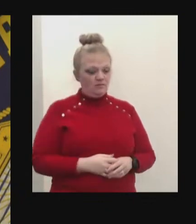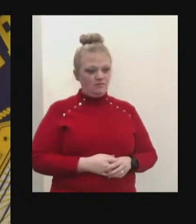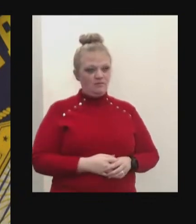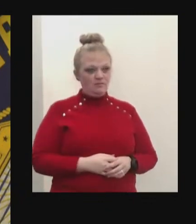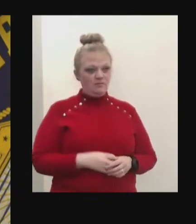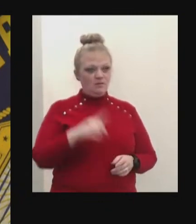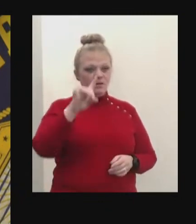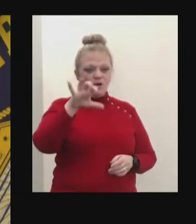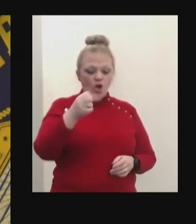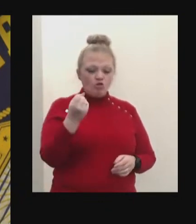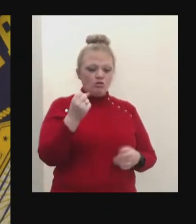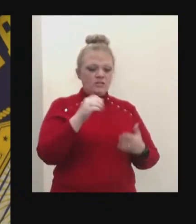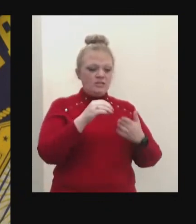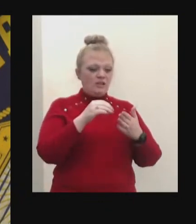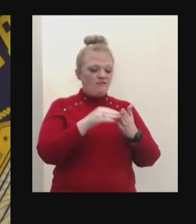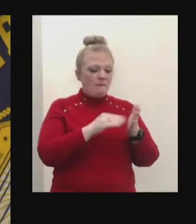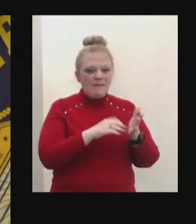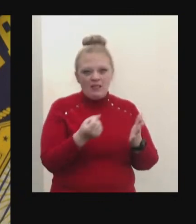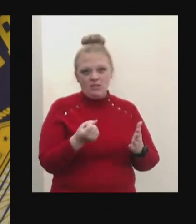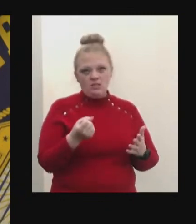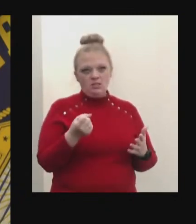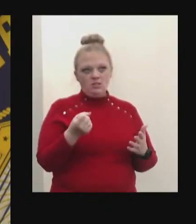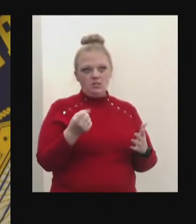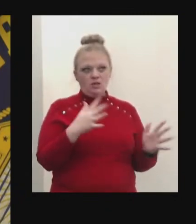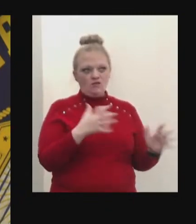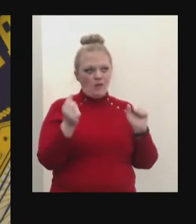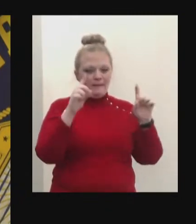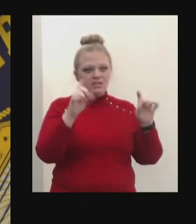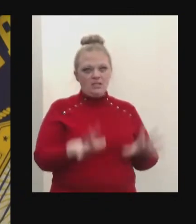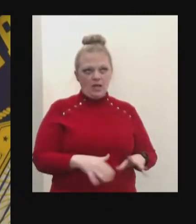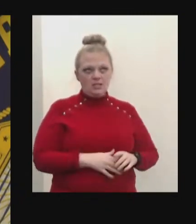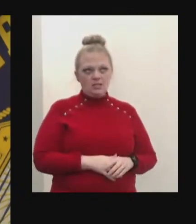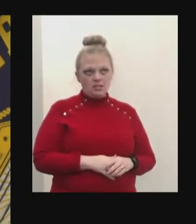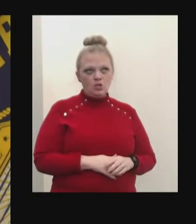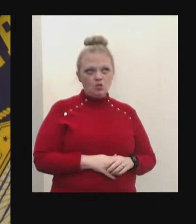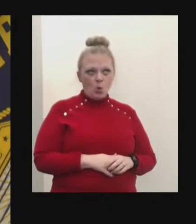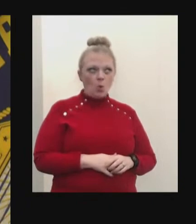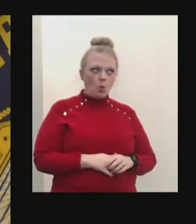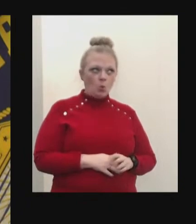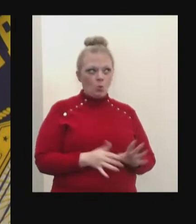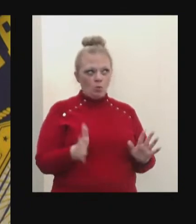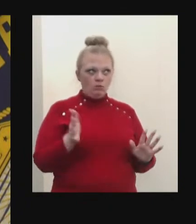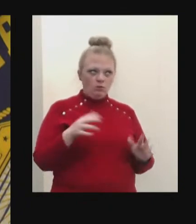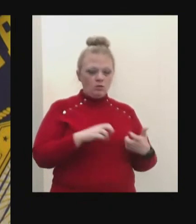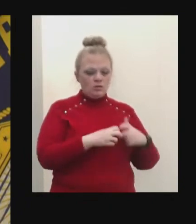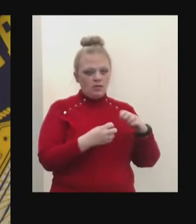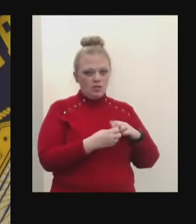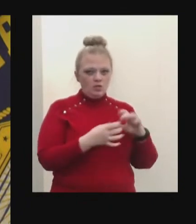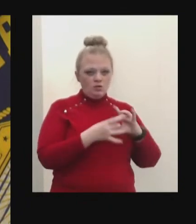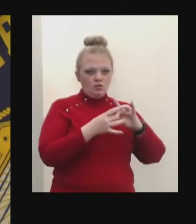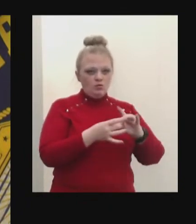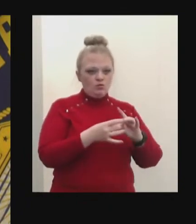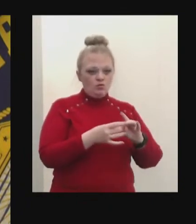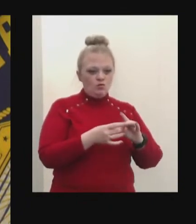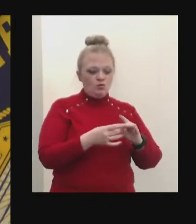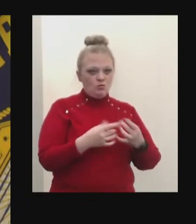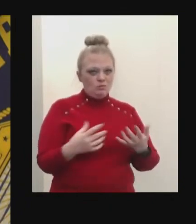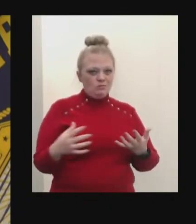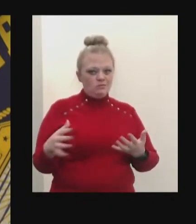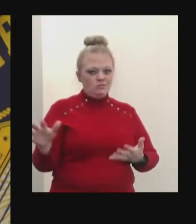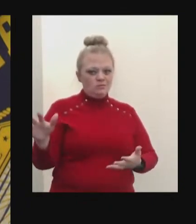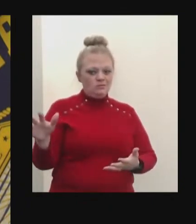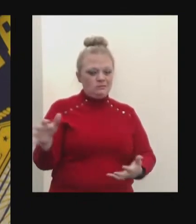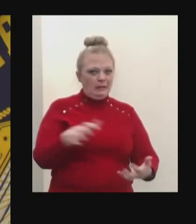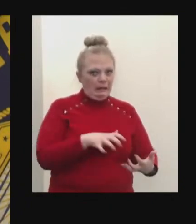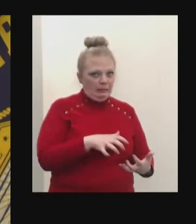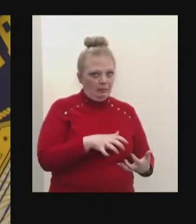hundreds of millions of rapid tests. So there's a little issue with regards to procuring them at this point, and as I noted earlier,